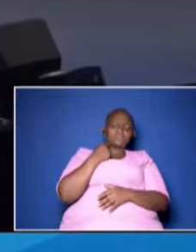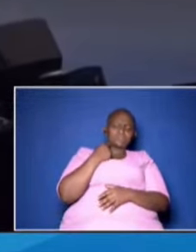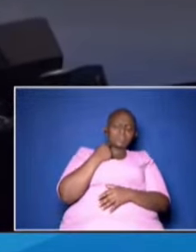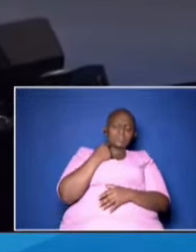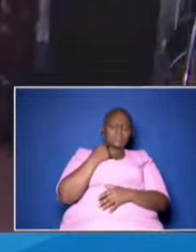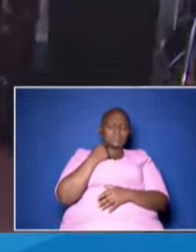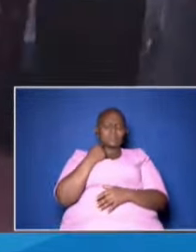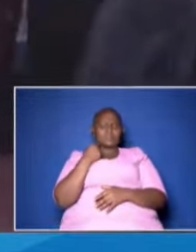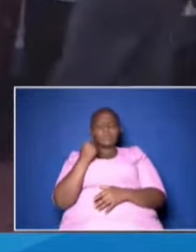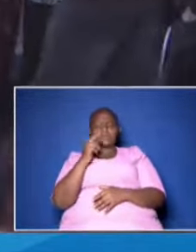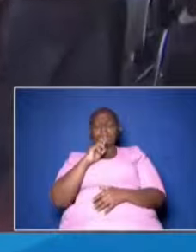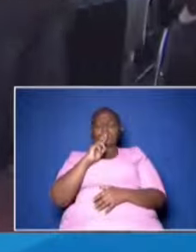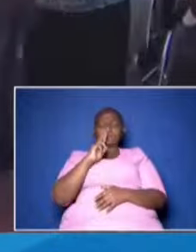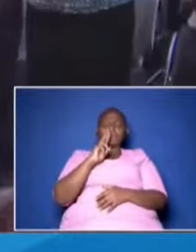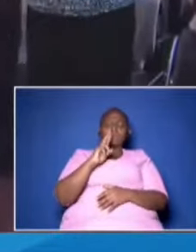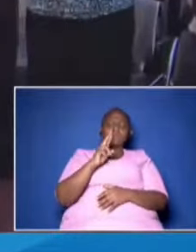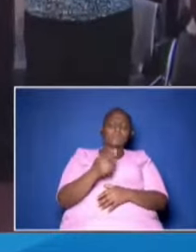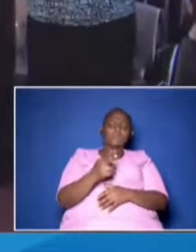the